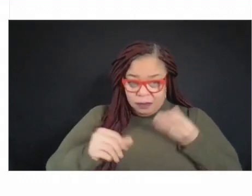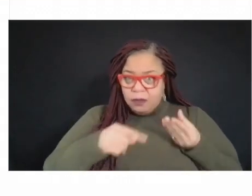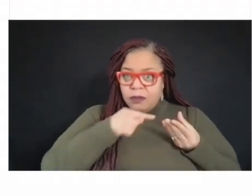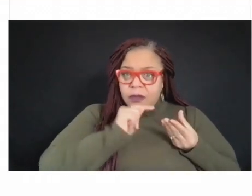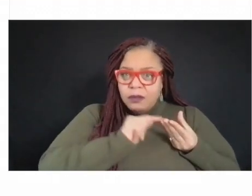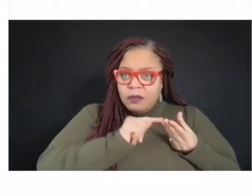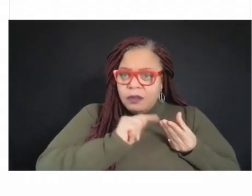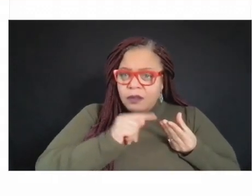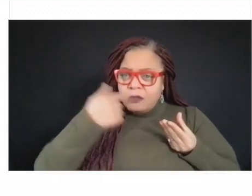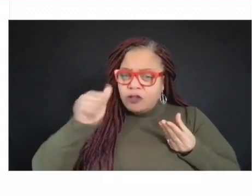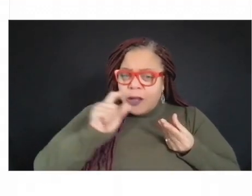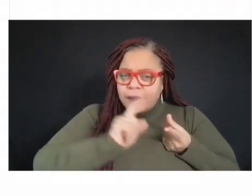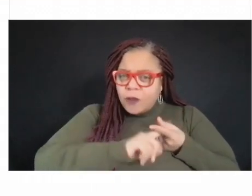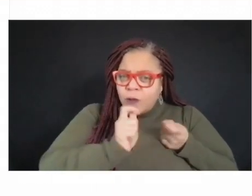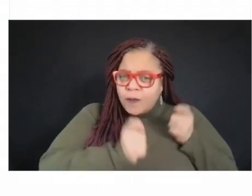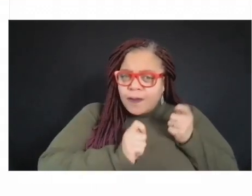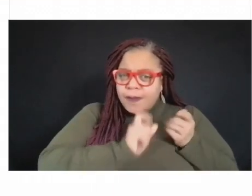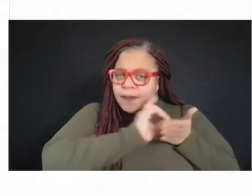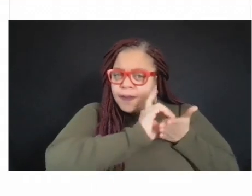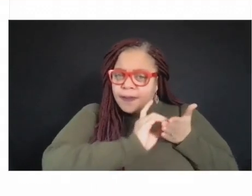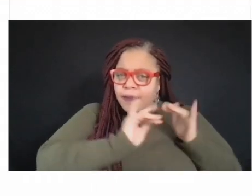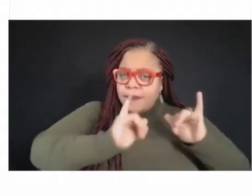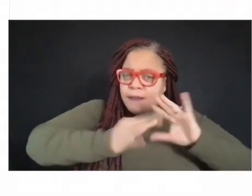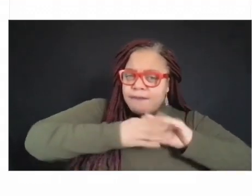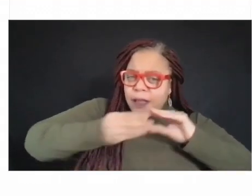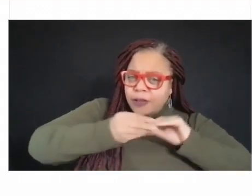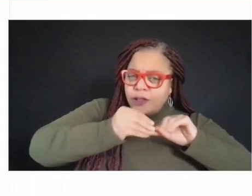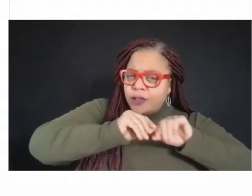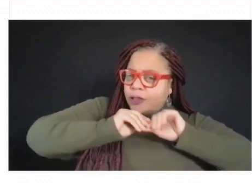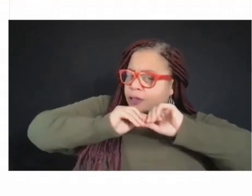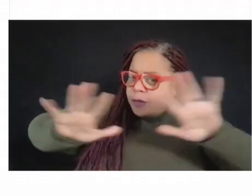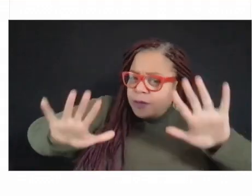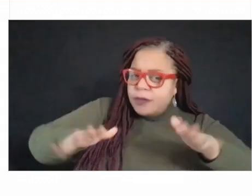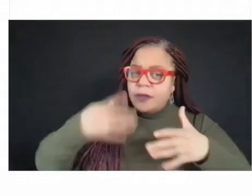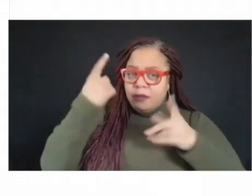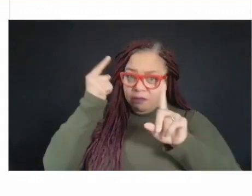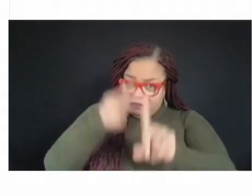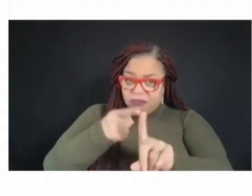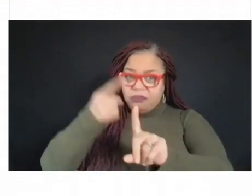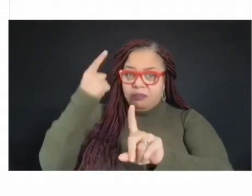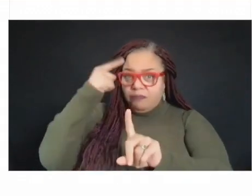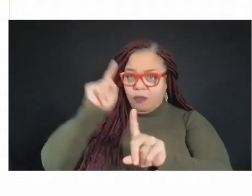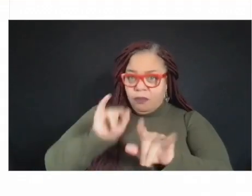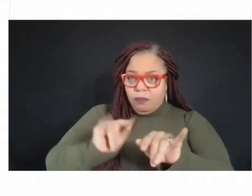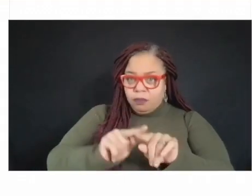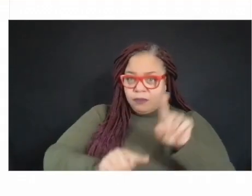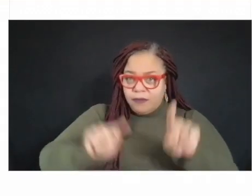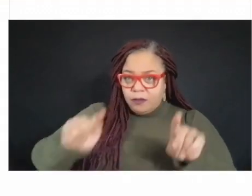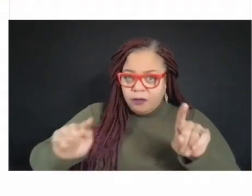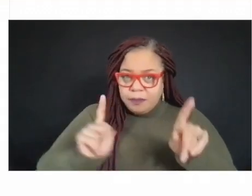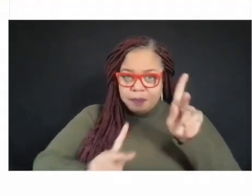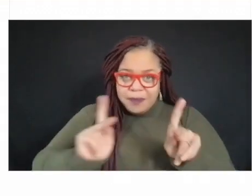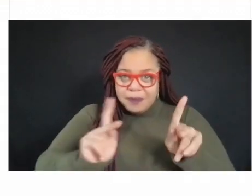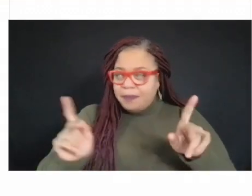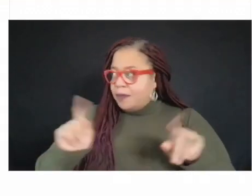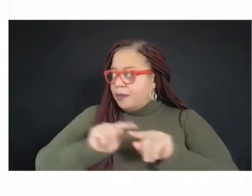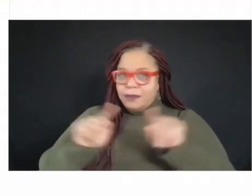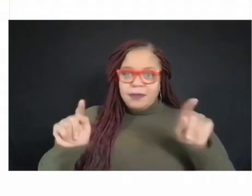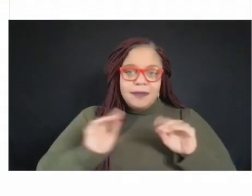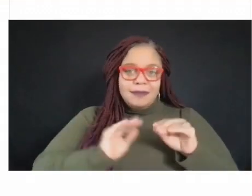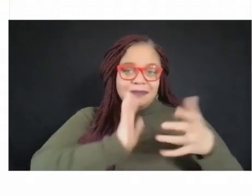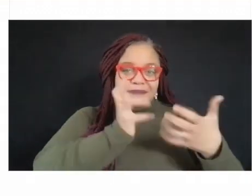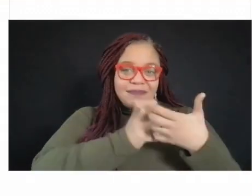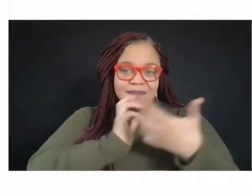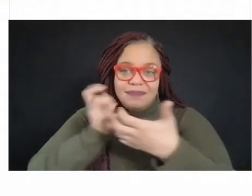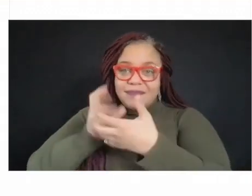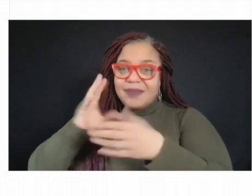that is directed to the various populations and attitudes, knowledge, attitudes, and